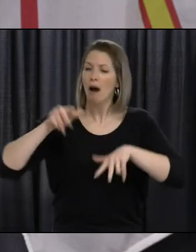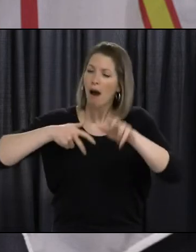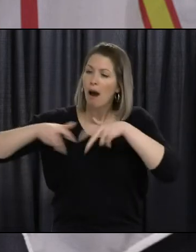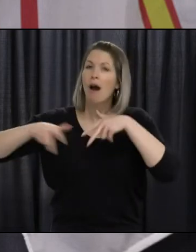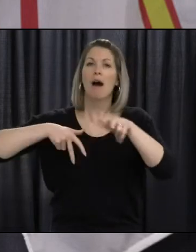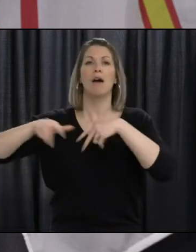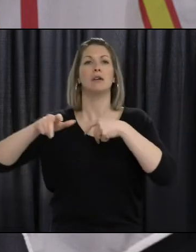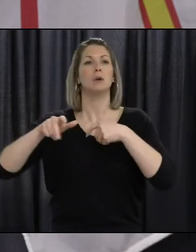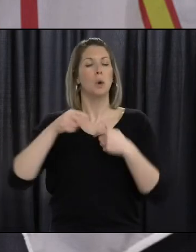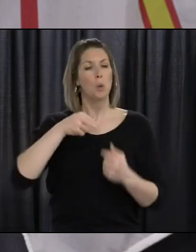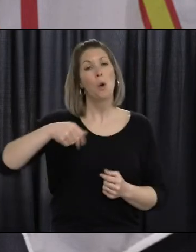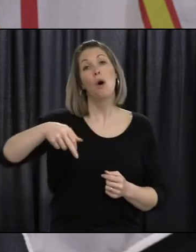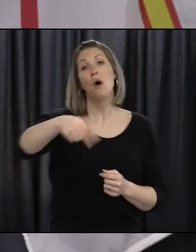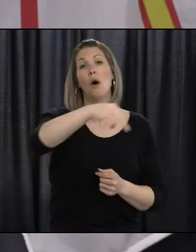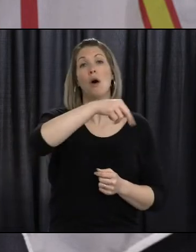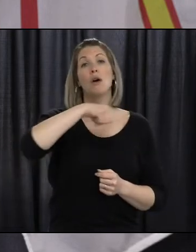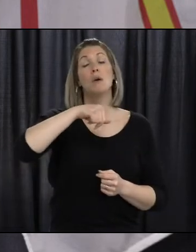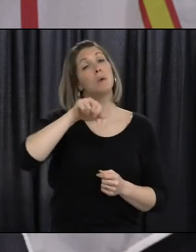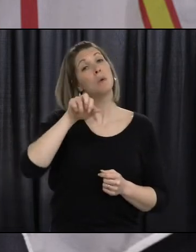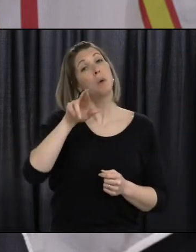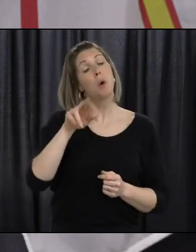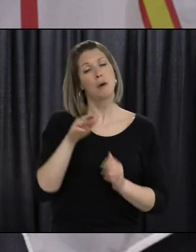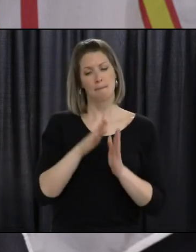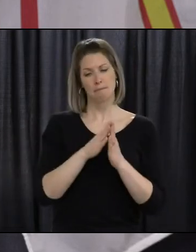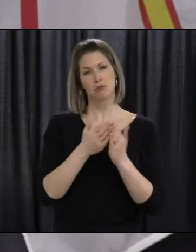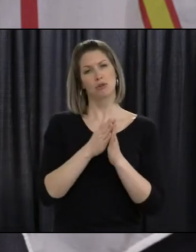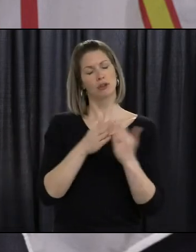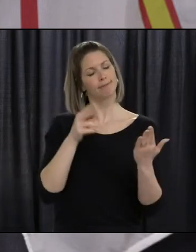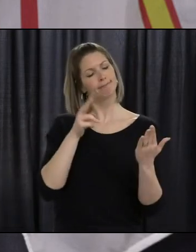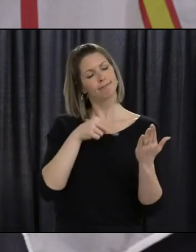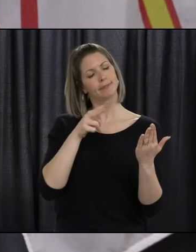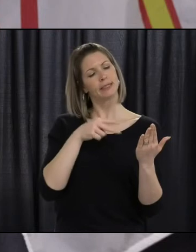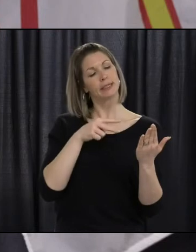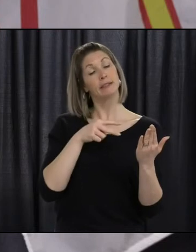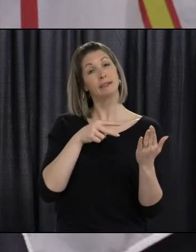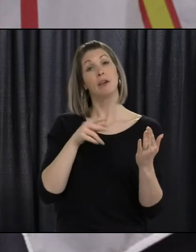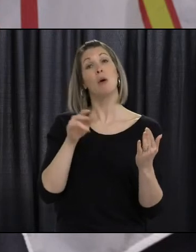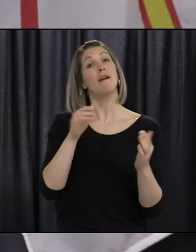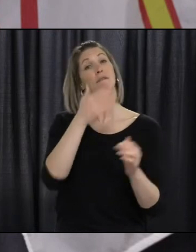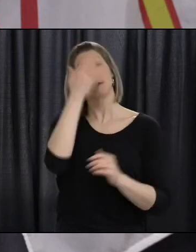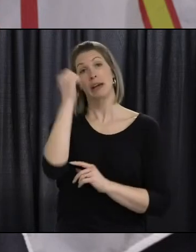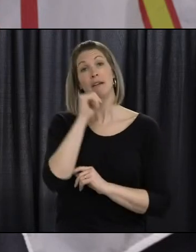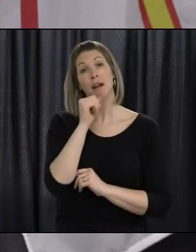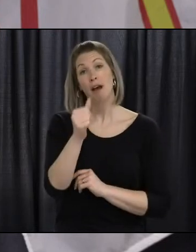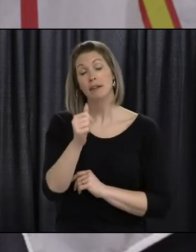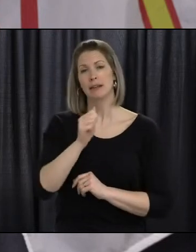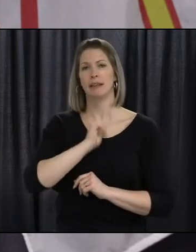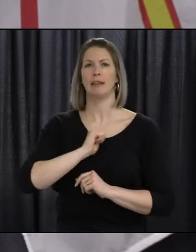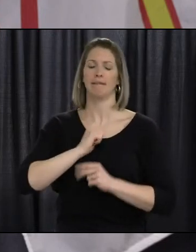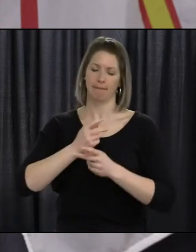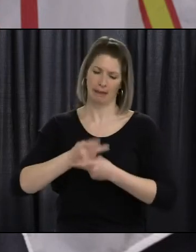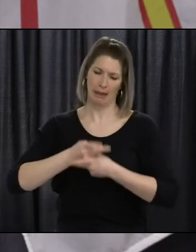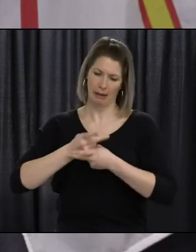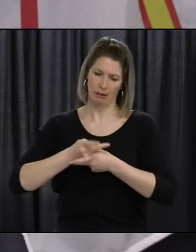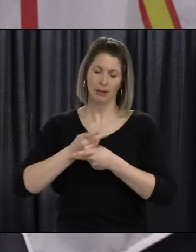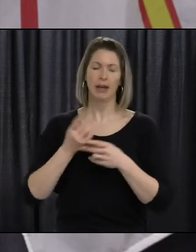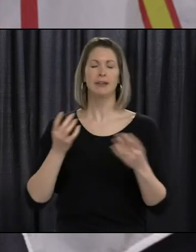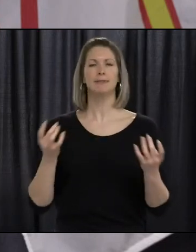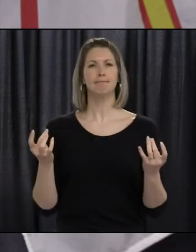book. Take time for self-care. It will do wonders for your well-being, both physically and